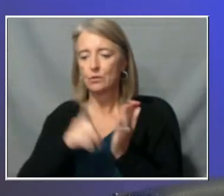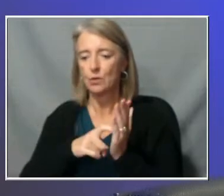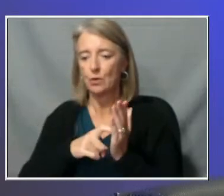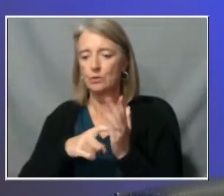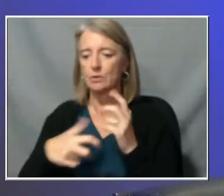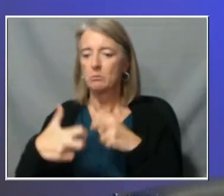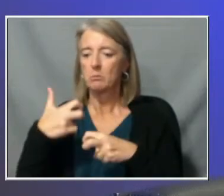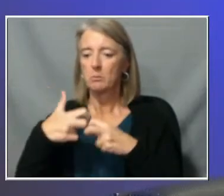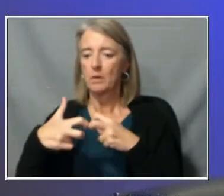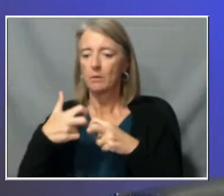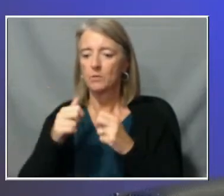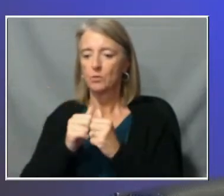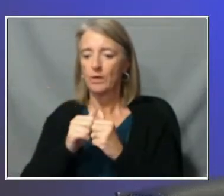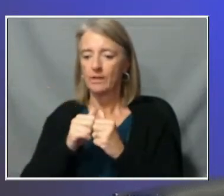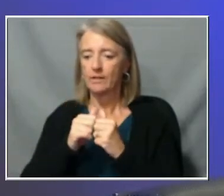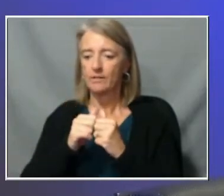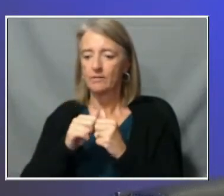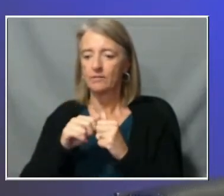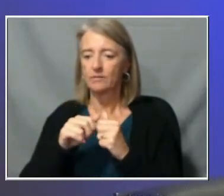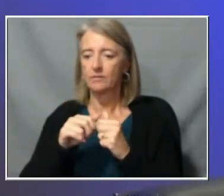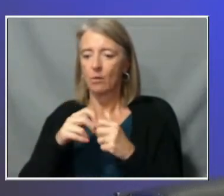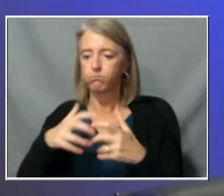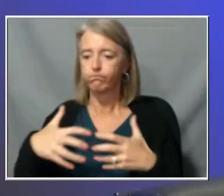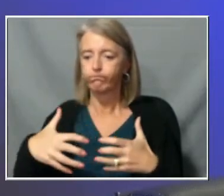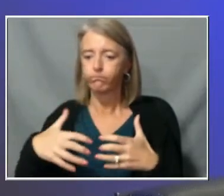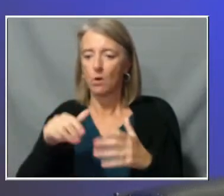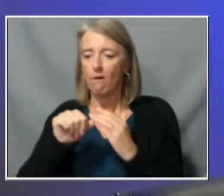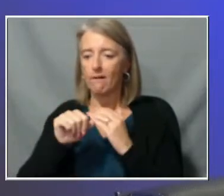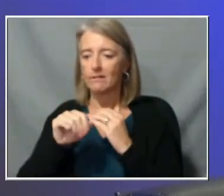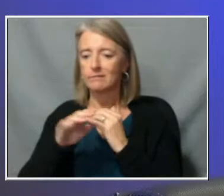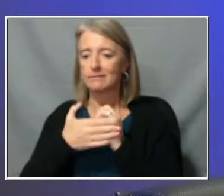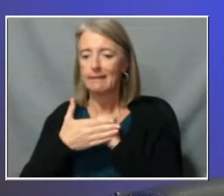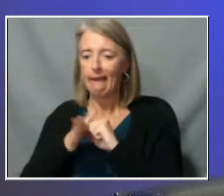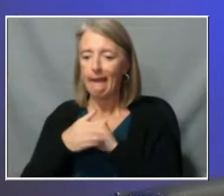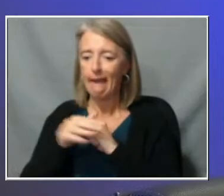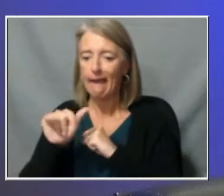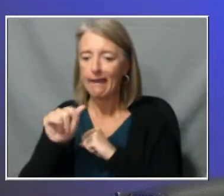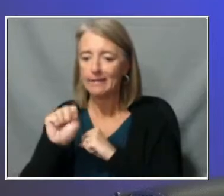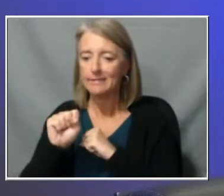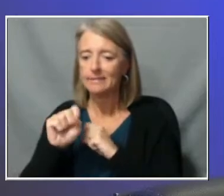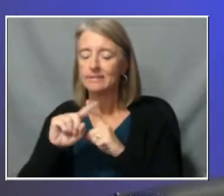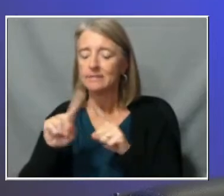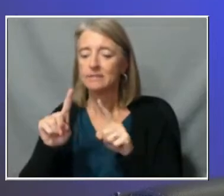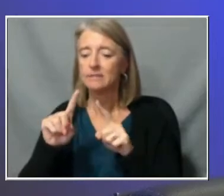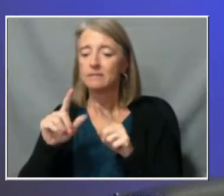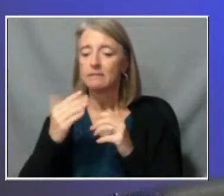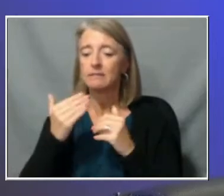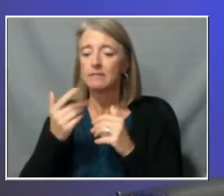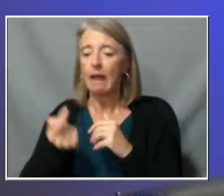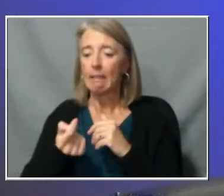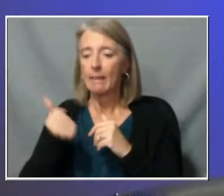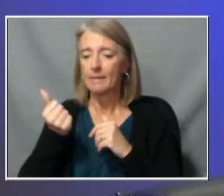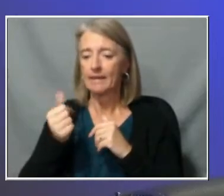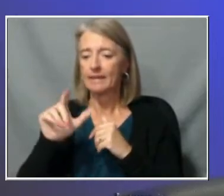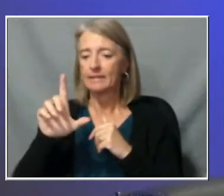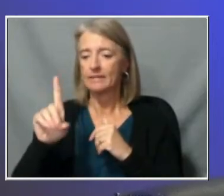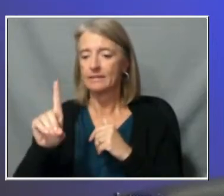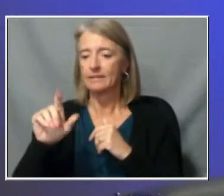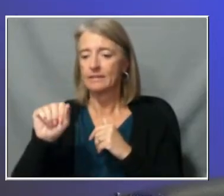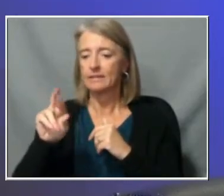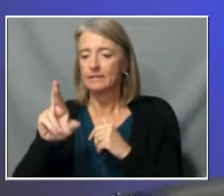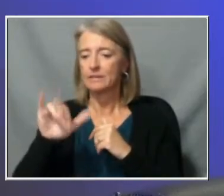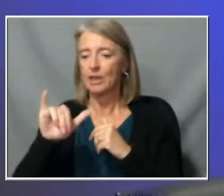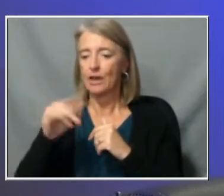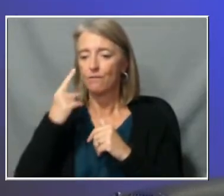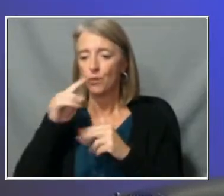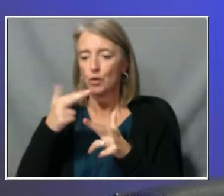with, bloating or gas, one of the things to think about is eliminating dairy for a short time to see if